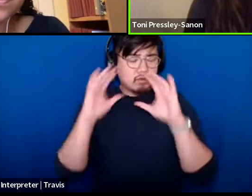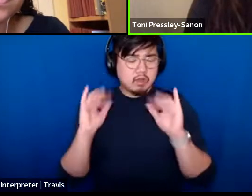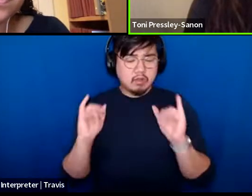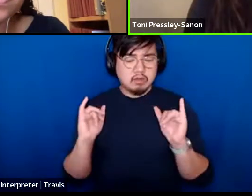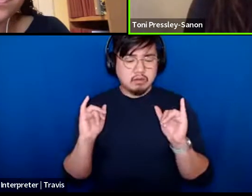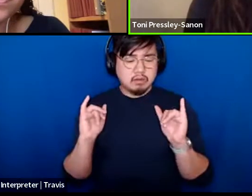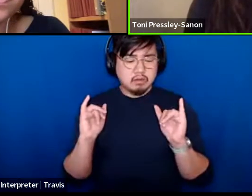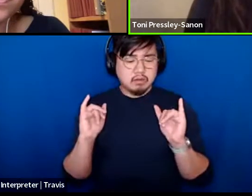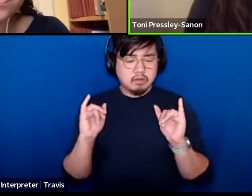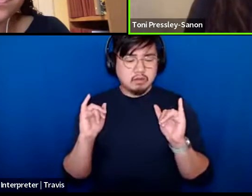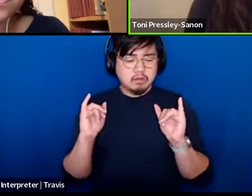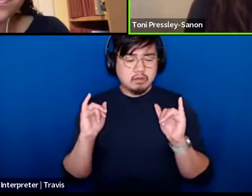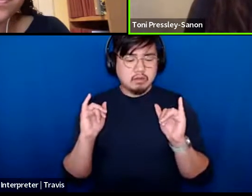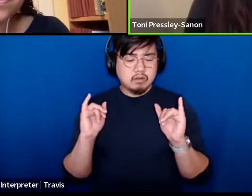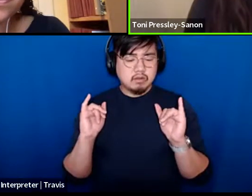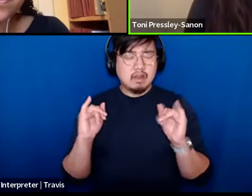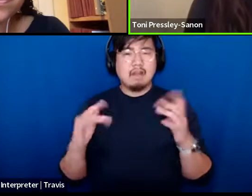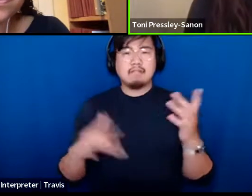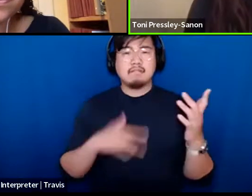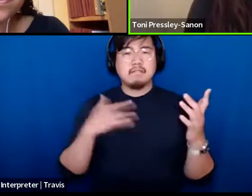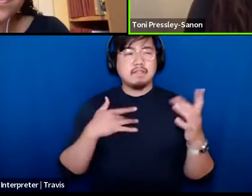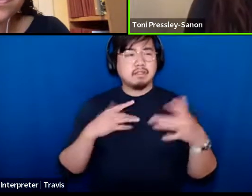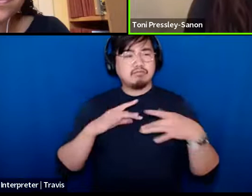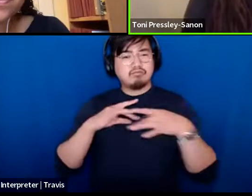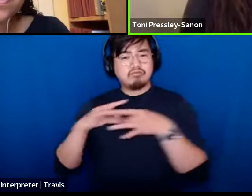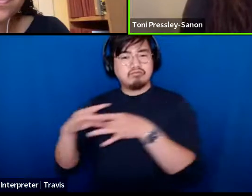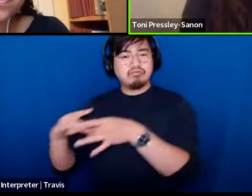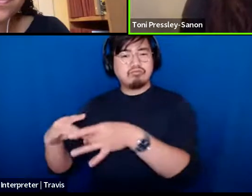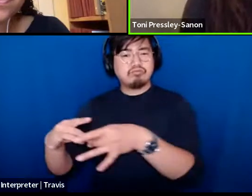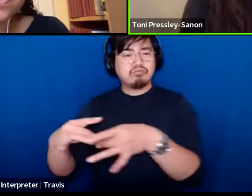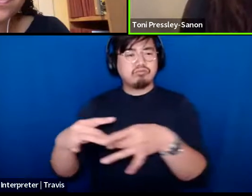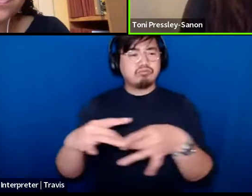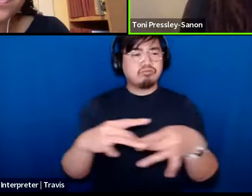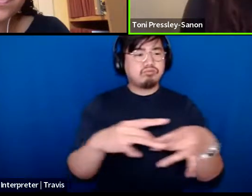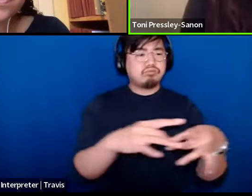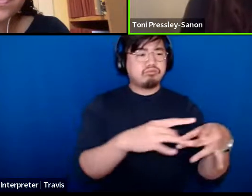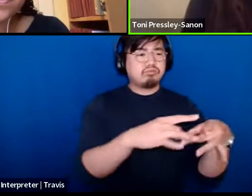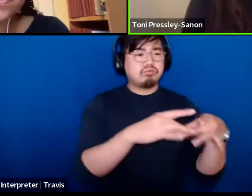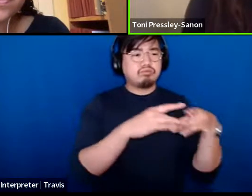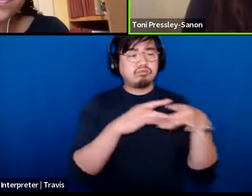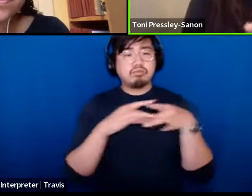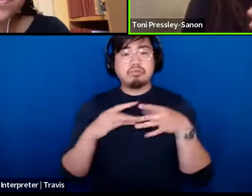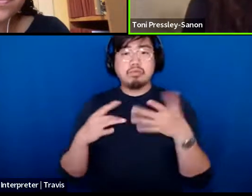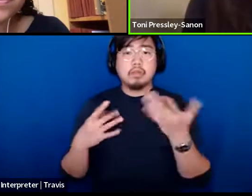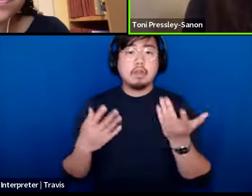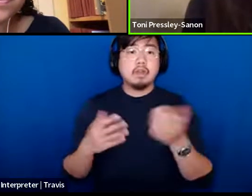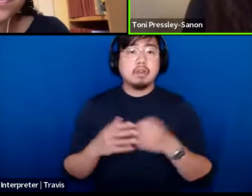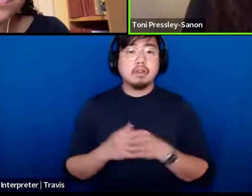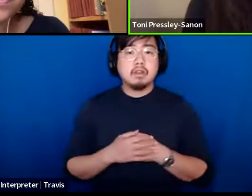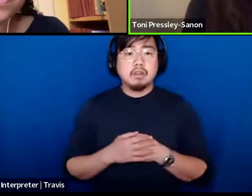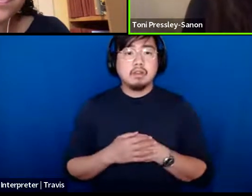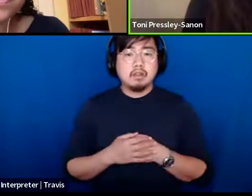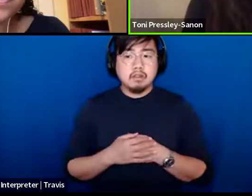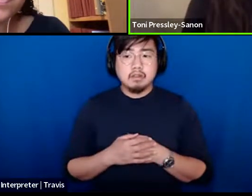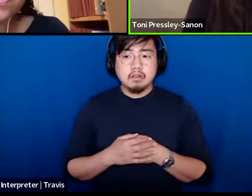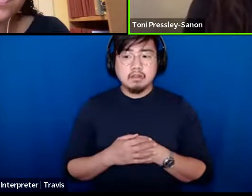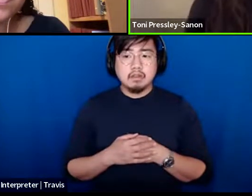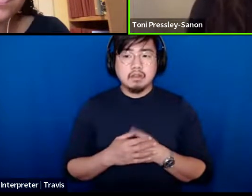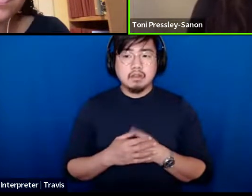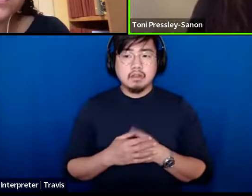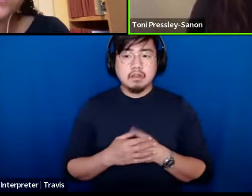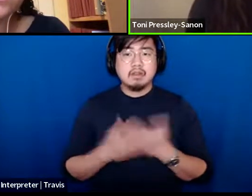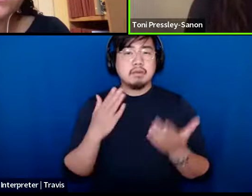my interconnectedness with maybe this person I went to my cushion thinking of as an enemy,